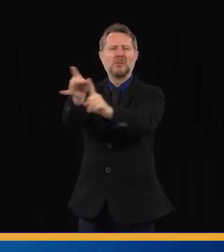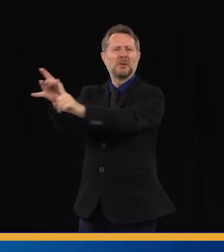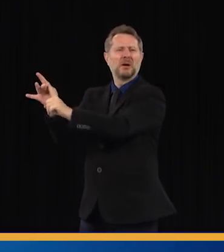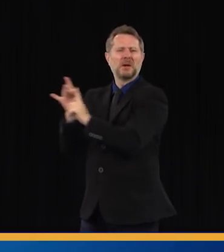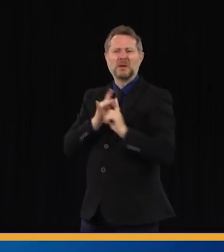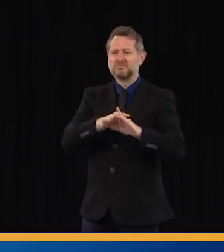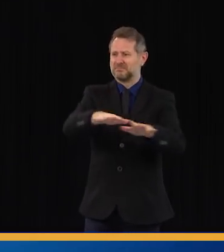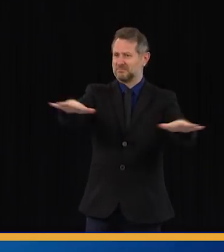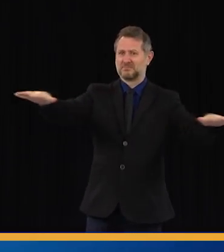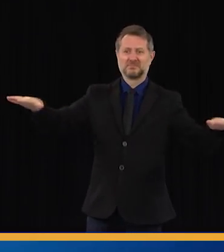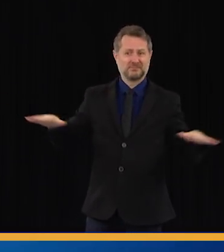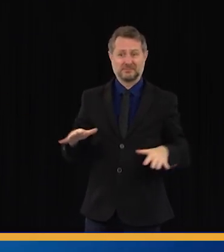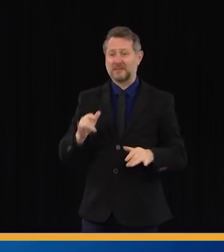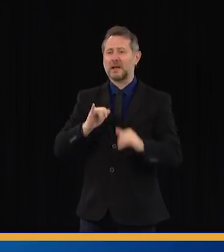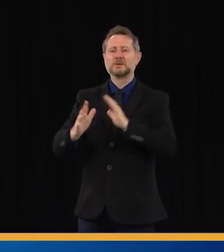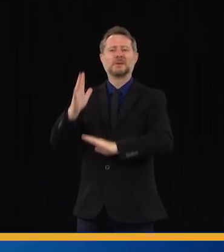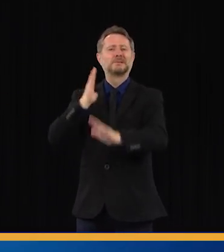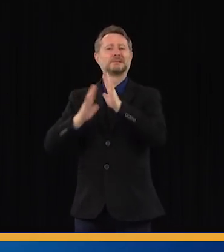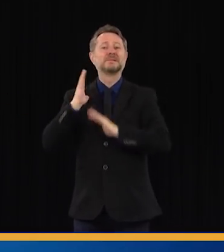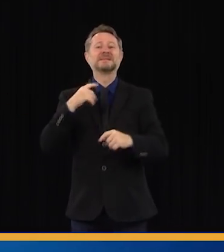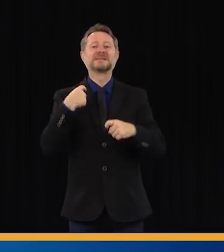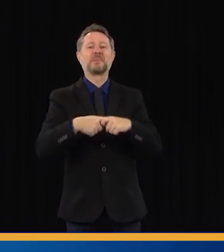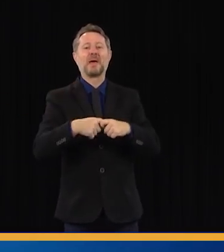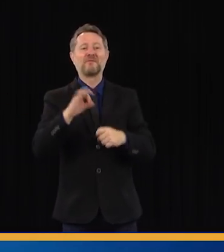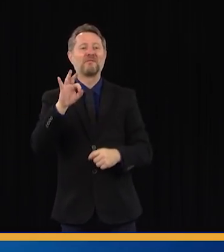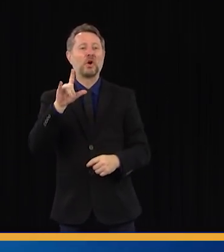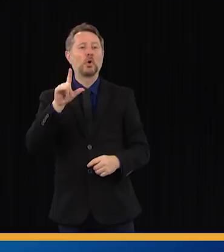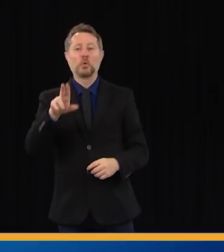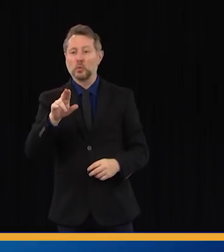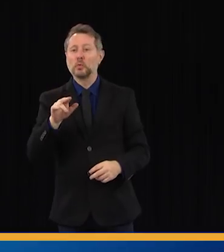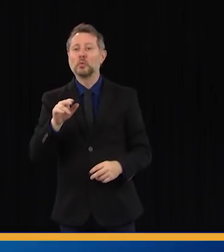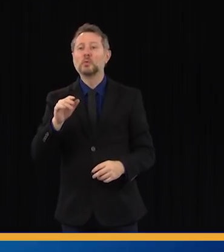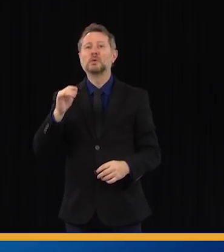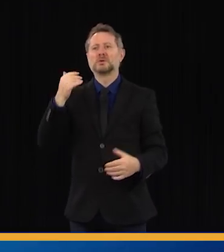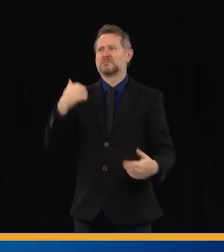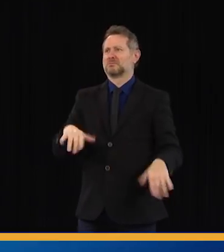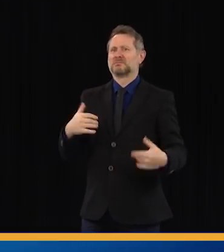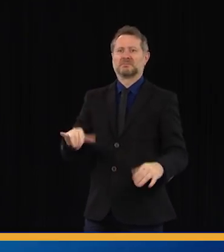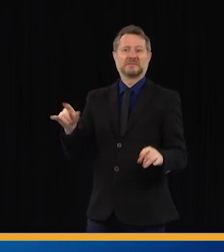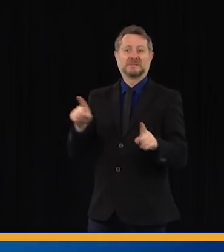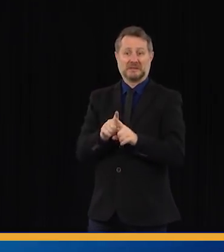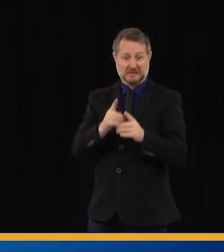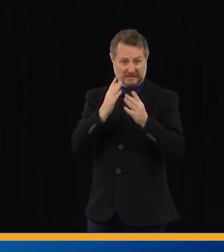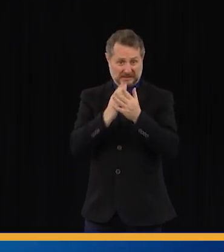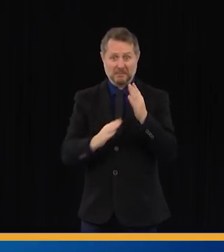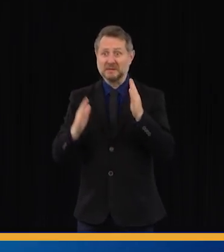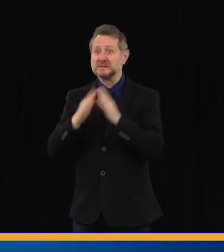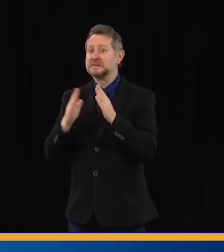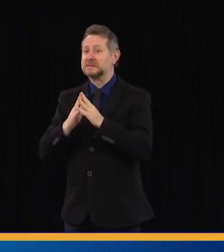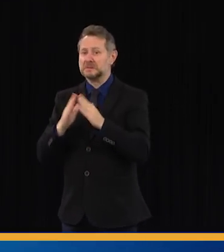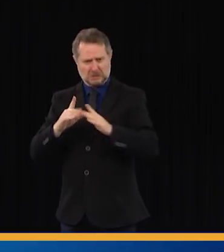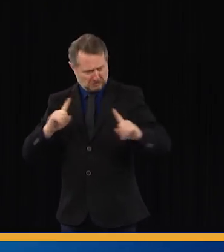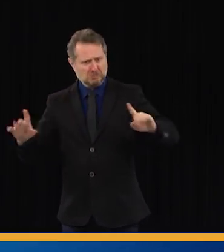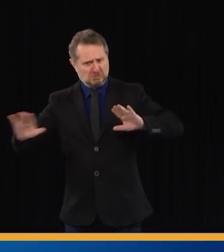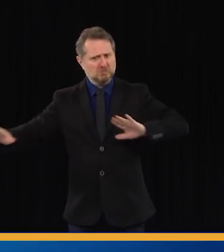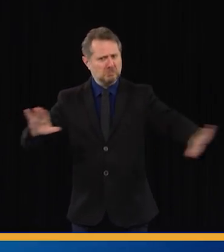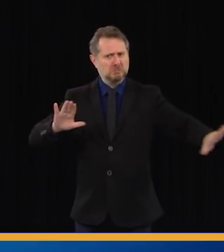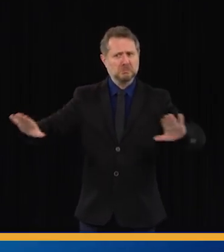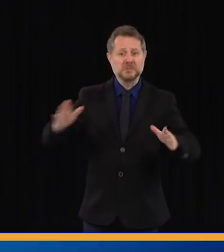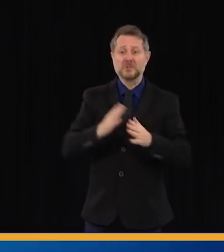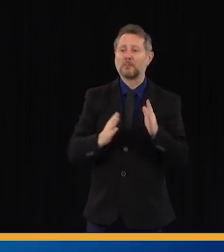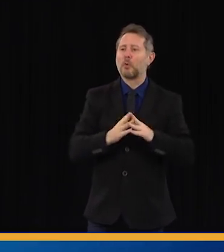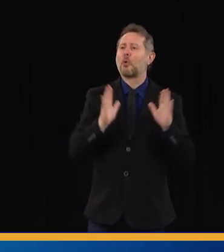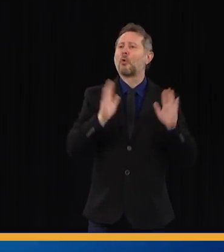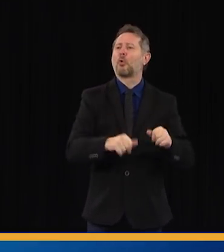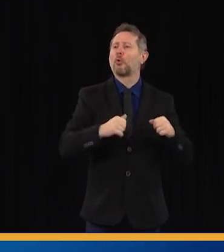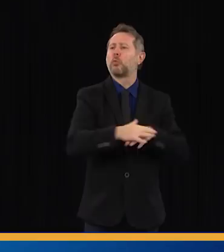flu, where some cities canceled parades, other cities didn't cancel parades. We went through these numbers